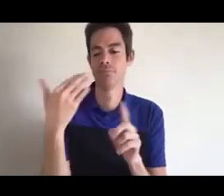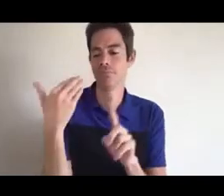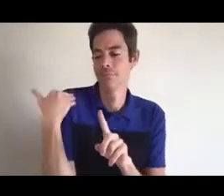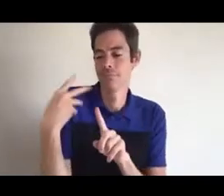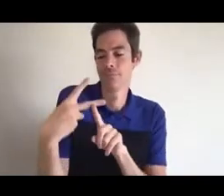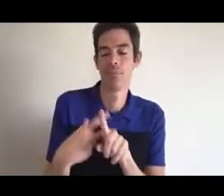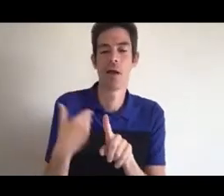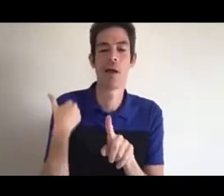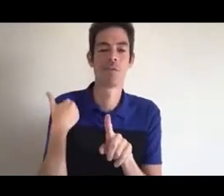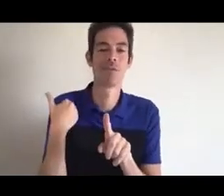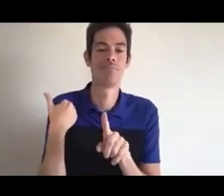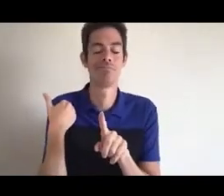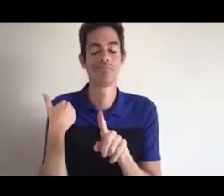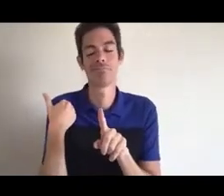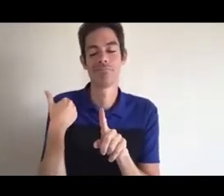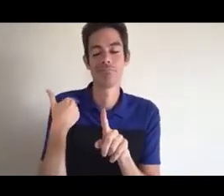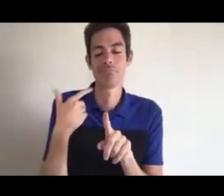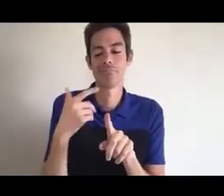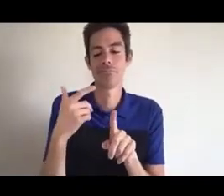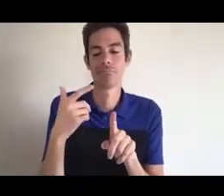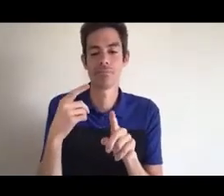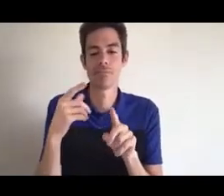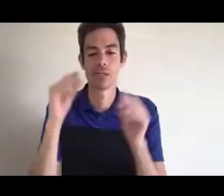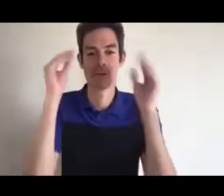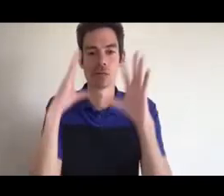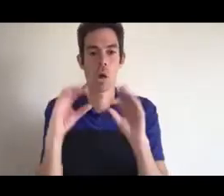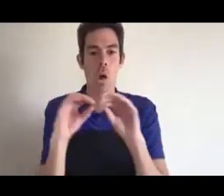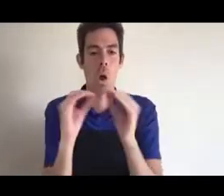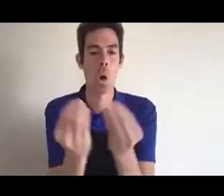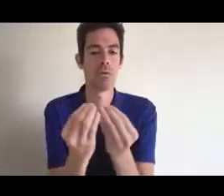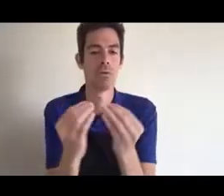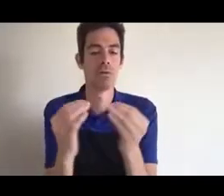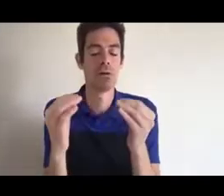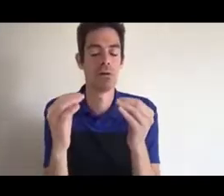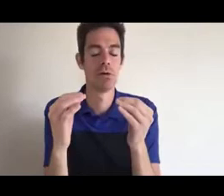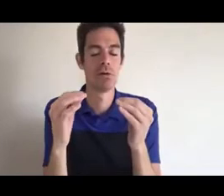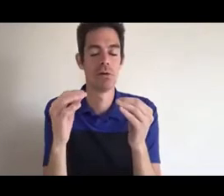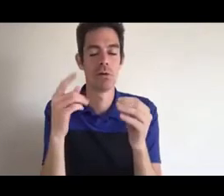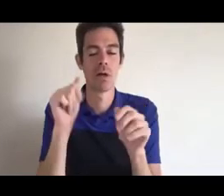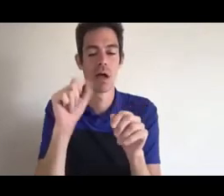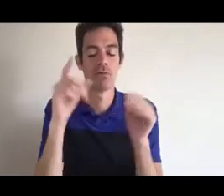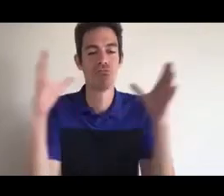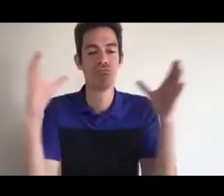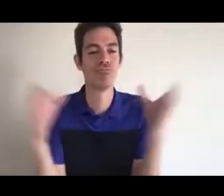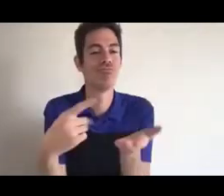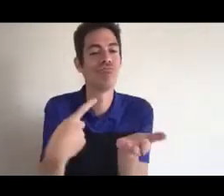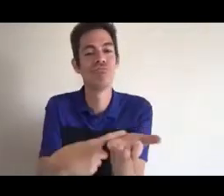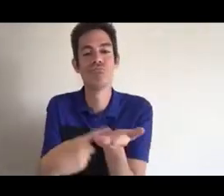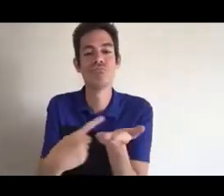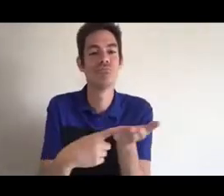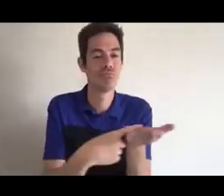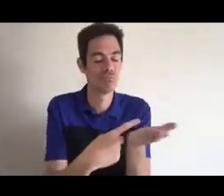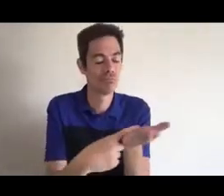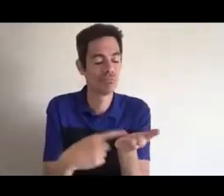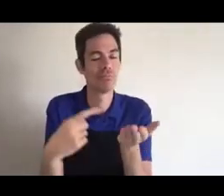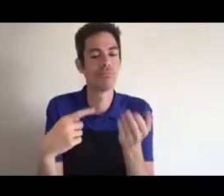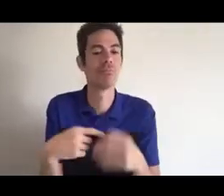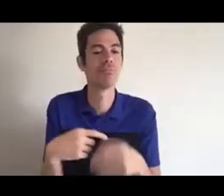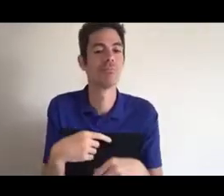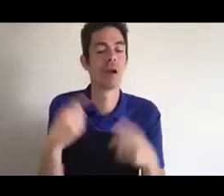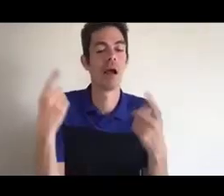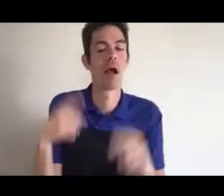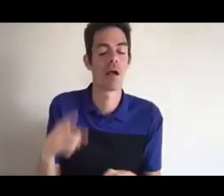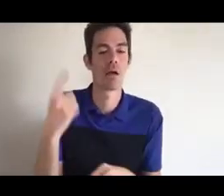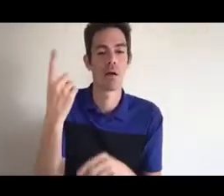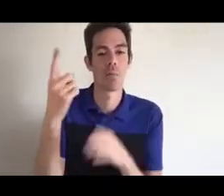And anyway, everyone's muted again. A couple months ago, there was a teacher organization, ASL teachers got together